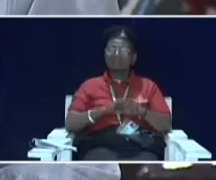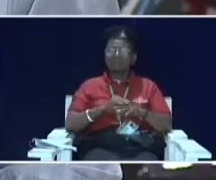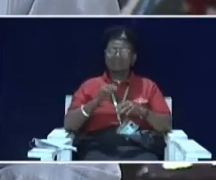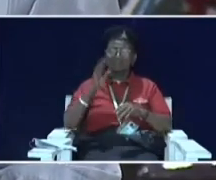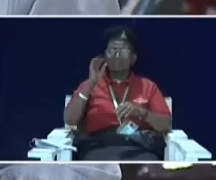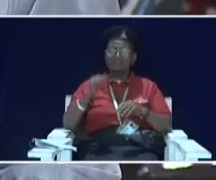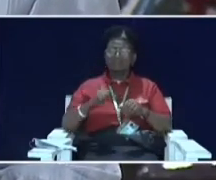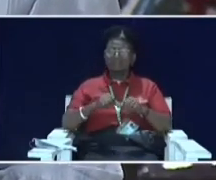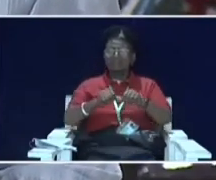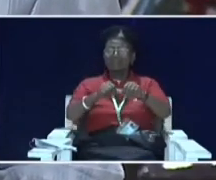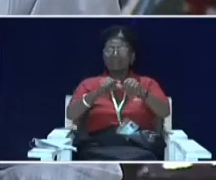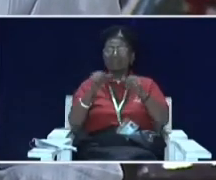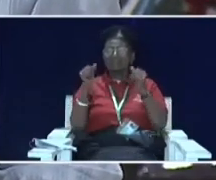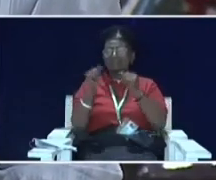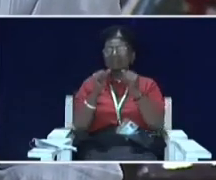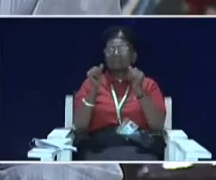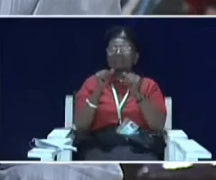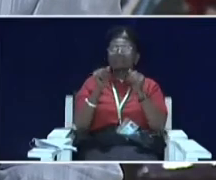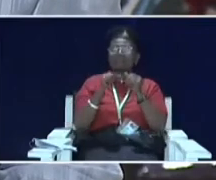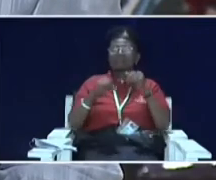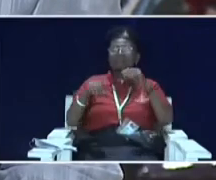shaking under the anointing.